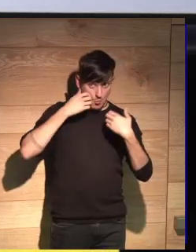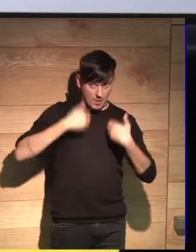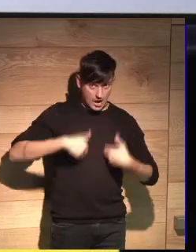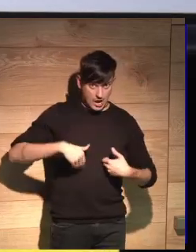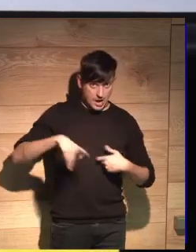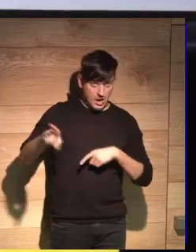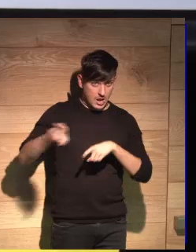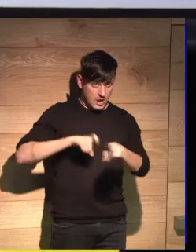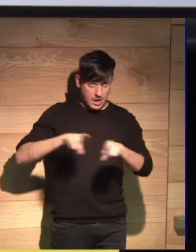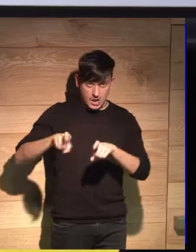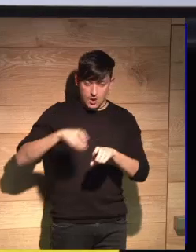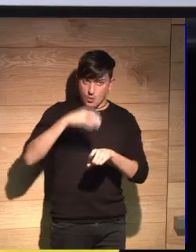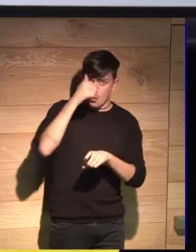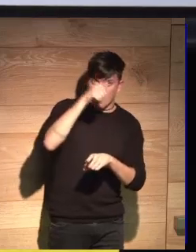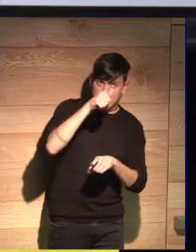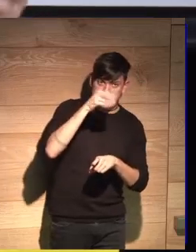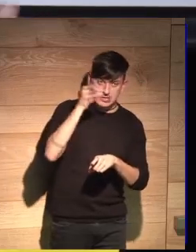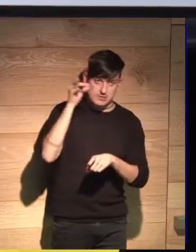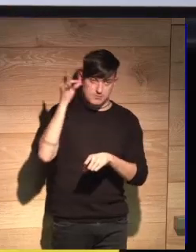from our